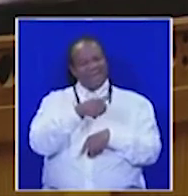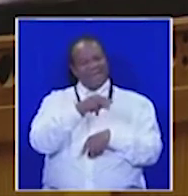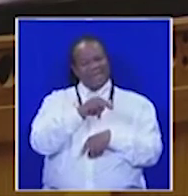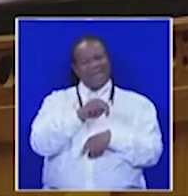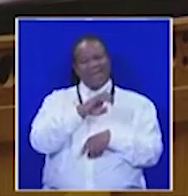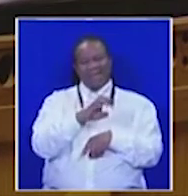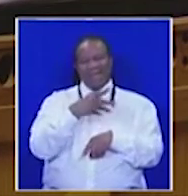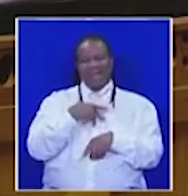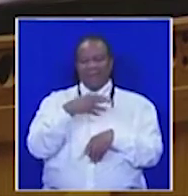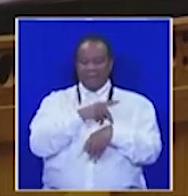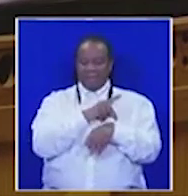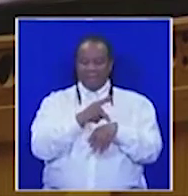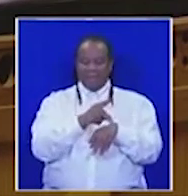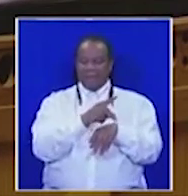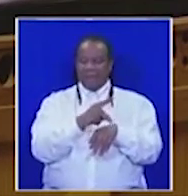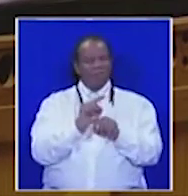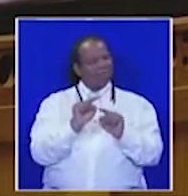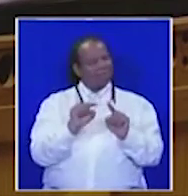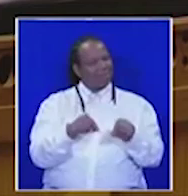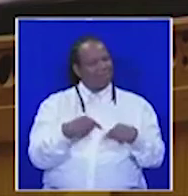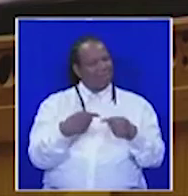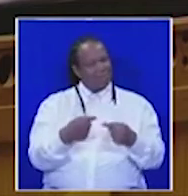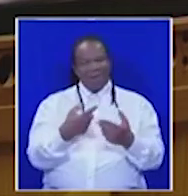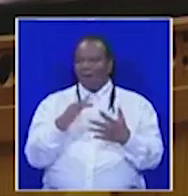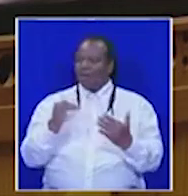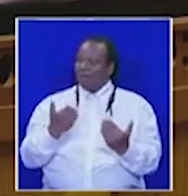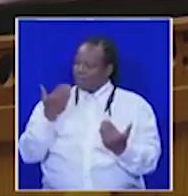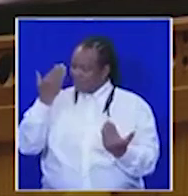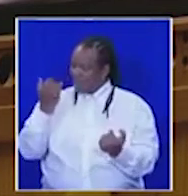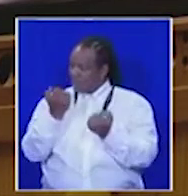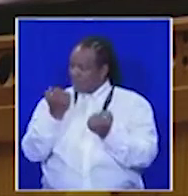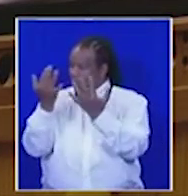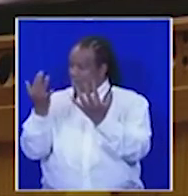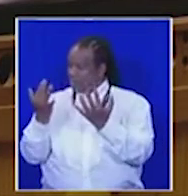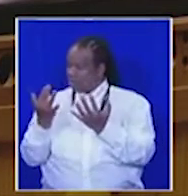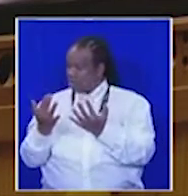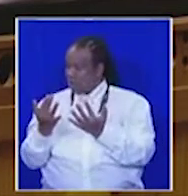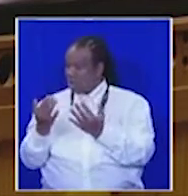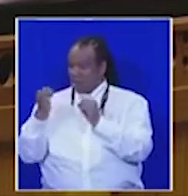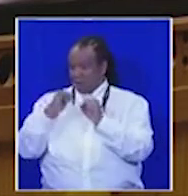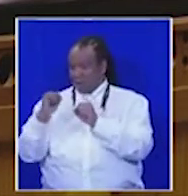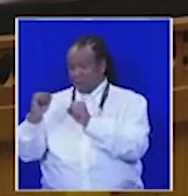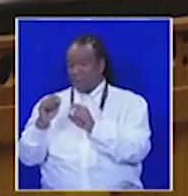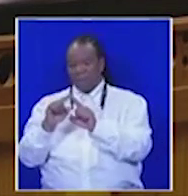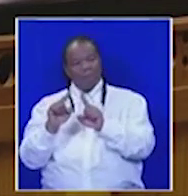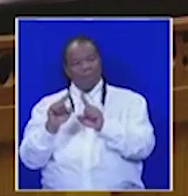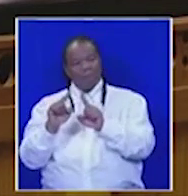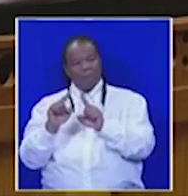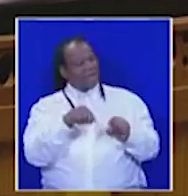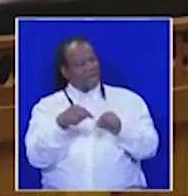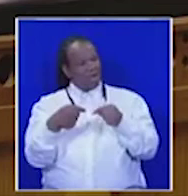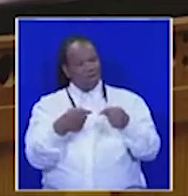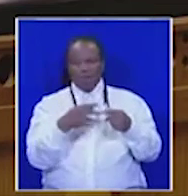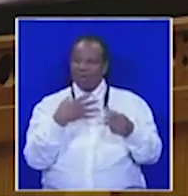it's increasingly difficult to maintain a national consensus around the principle of empowerment. It's tough to make an argument to the business